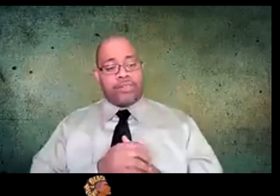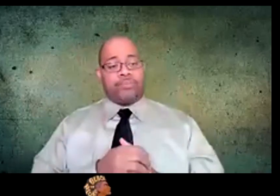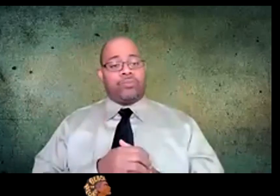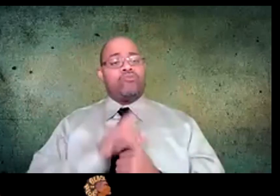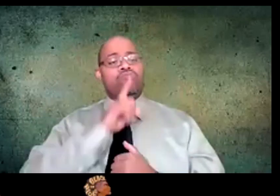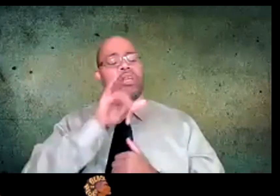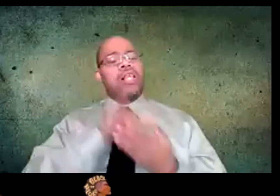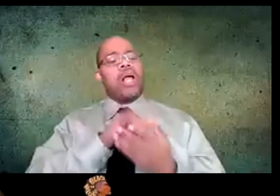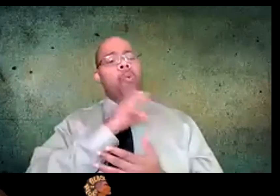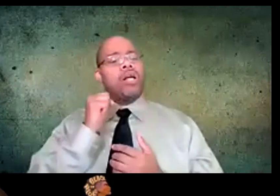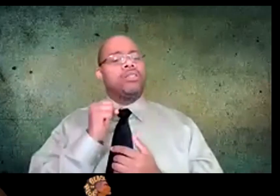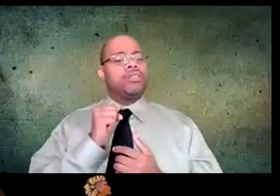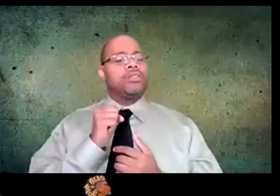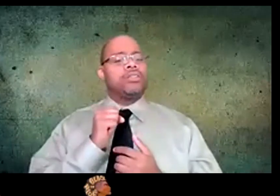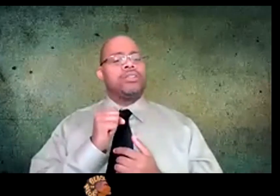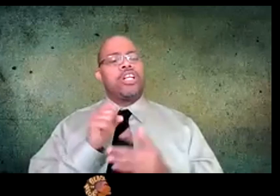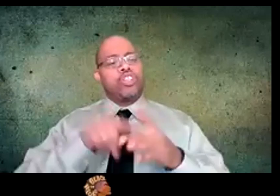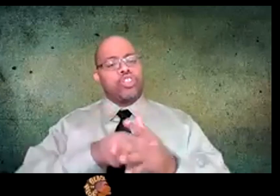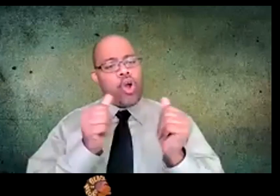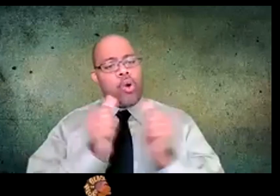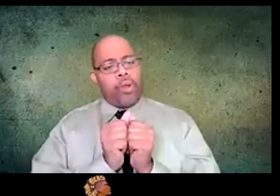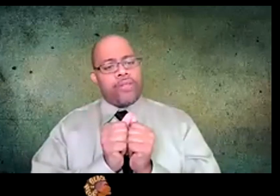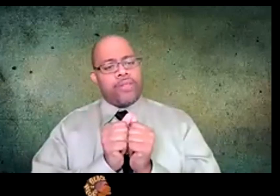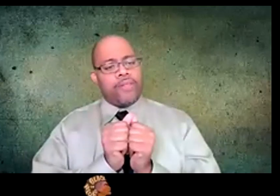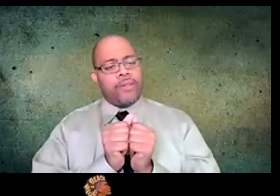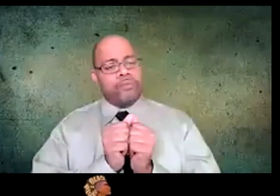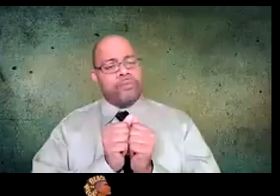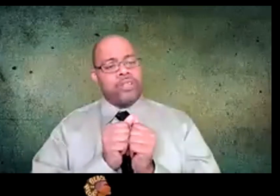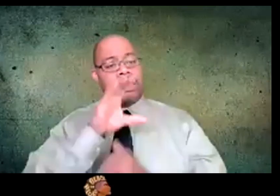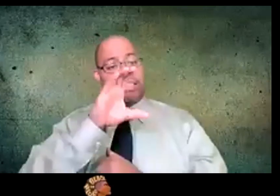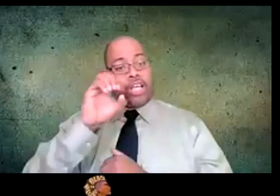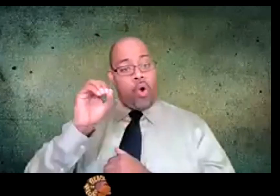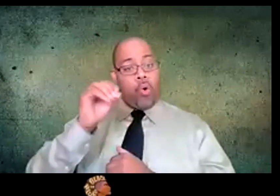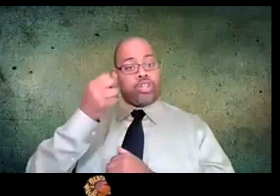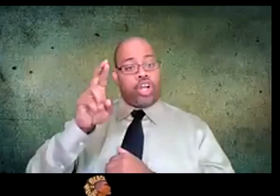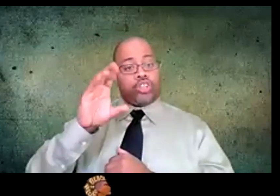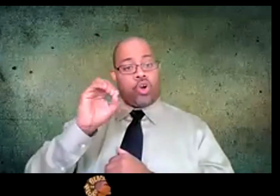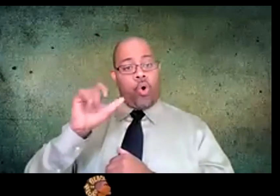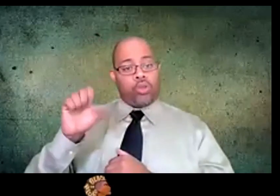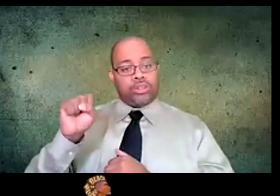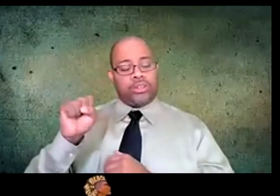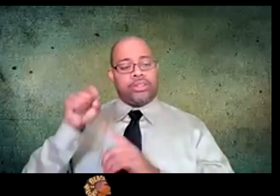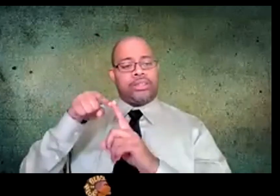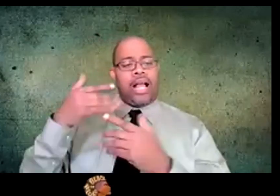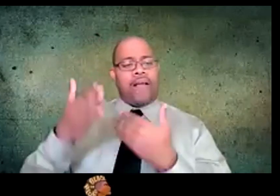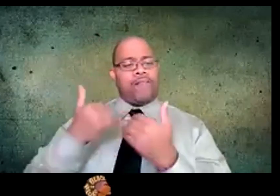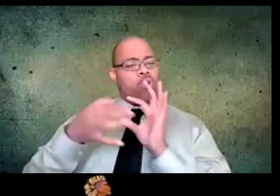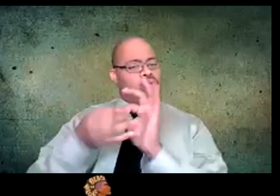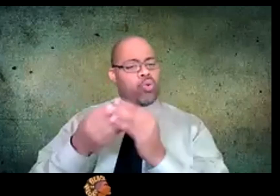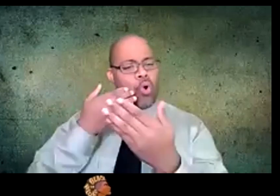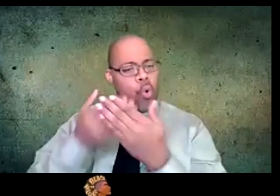it was it started with our CEO, Dr. Coles, who has close ties